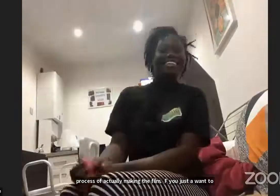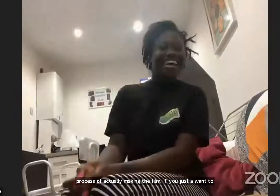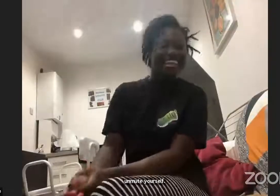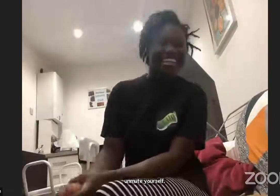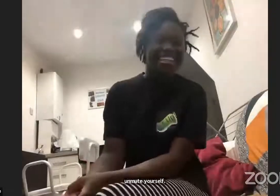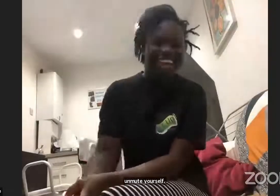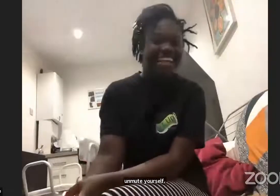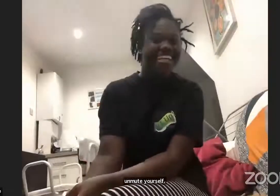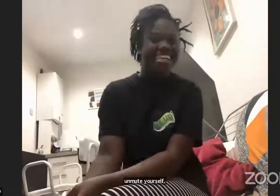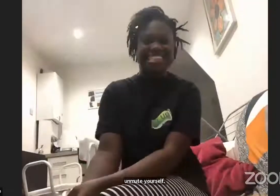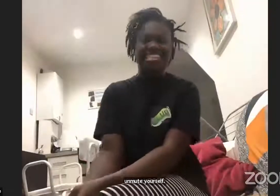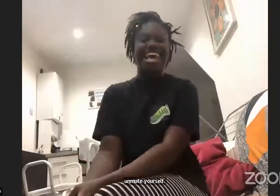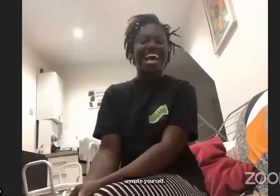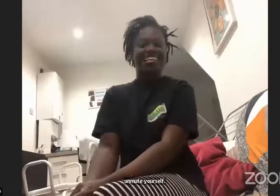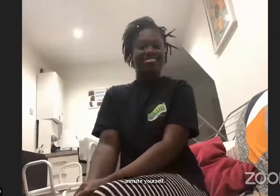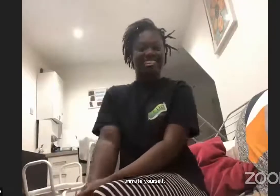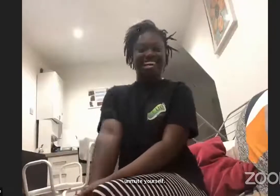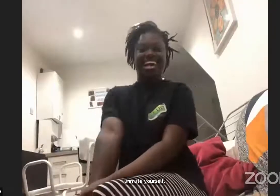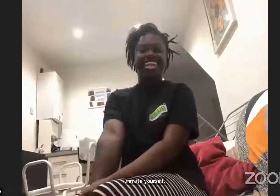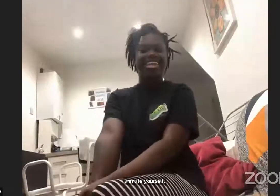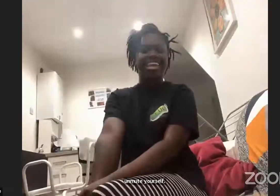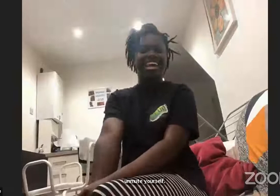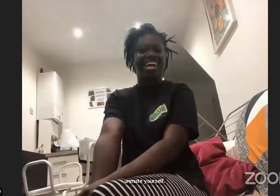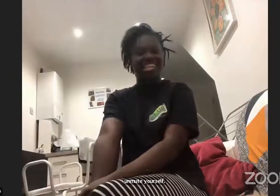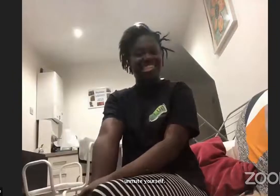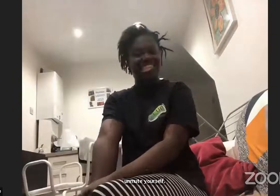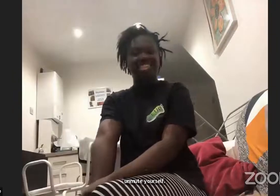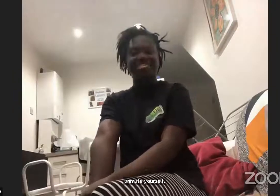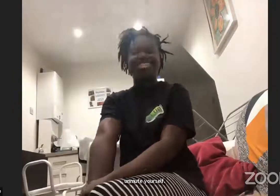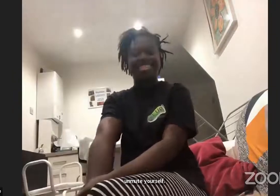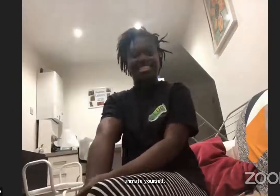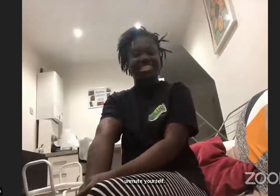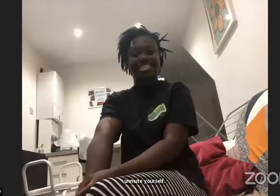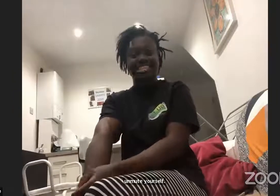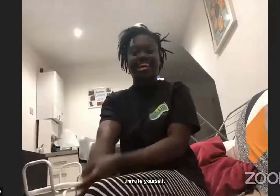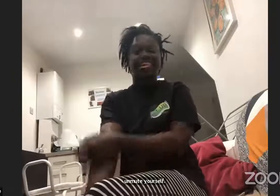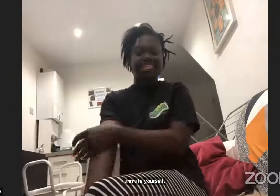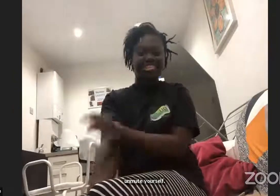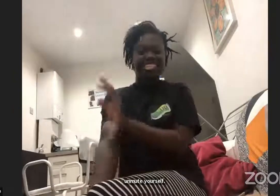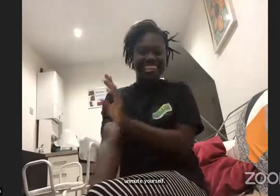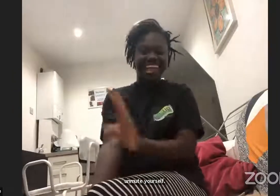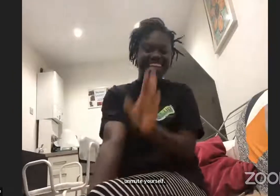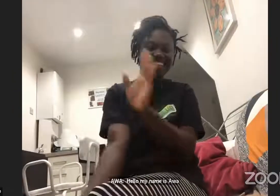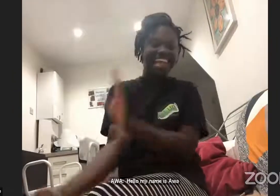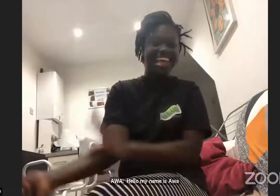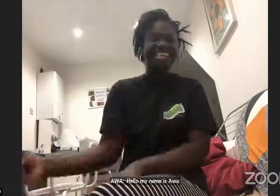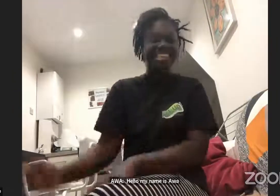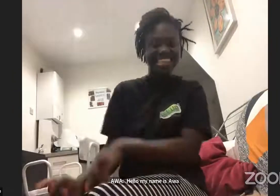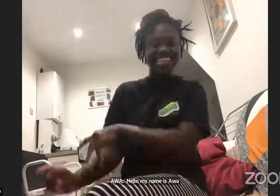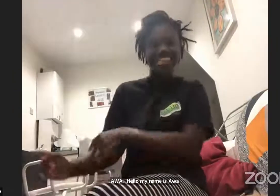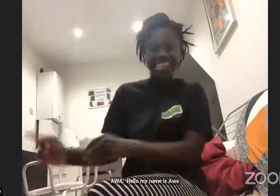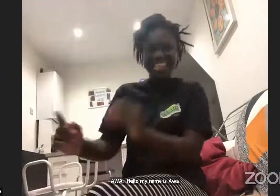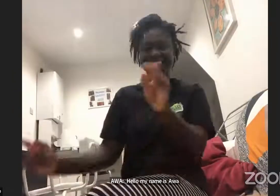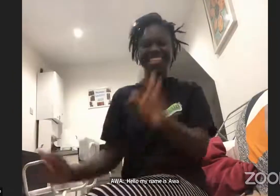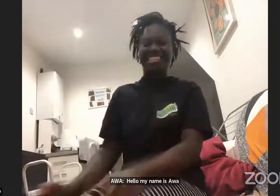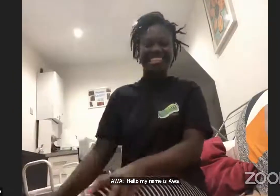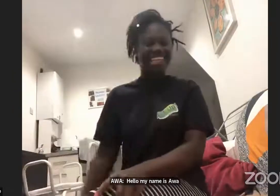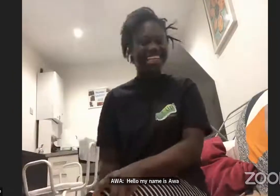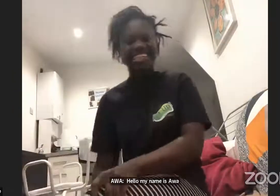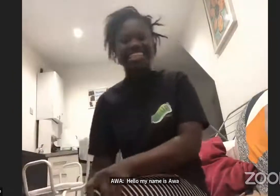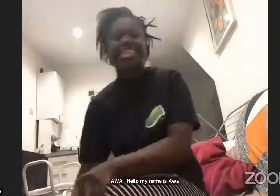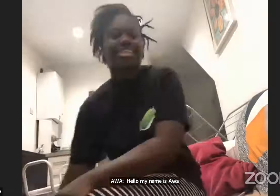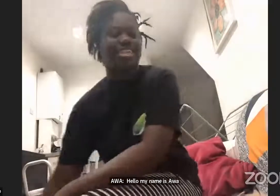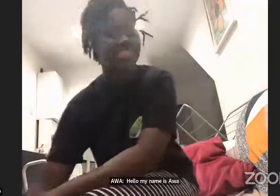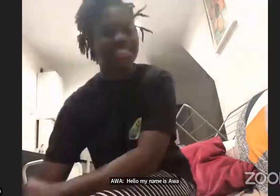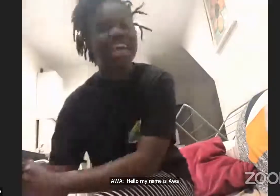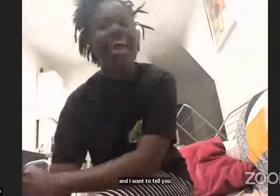Hello, my name is Awa, and I'm going to tell you about the funny